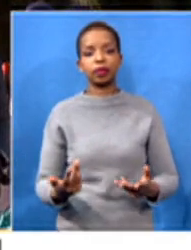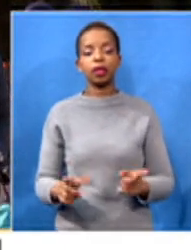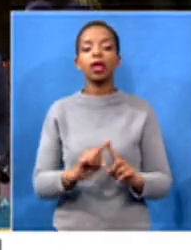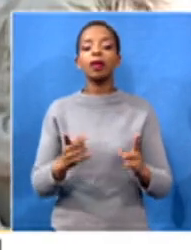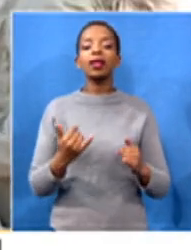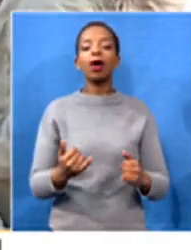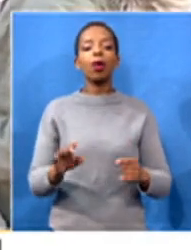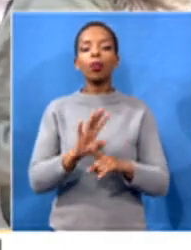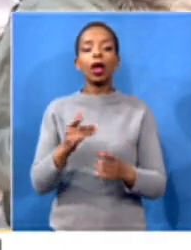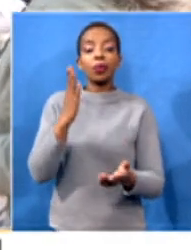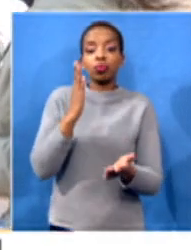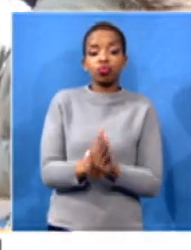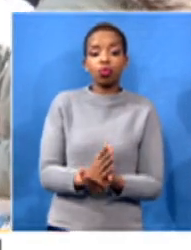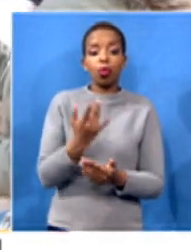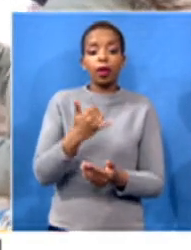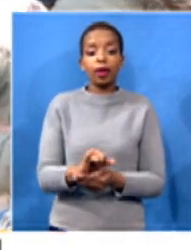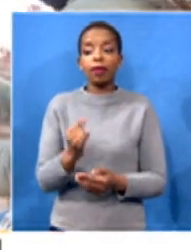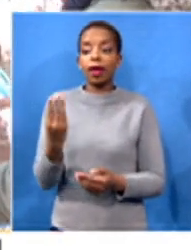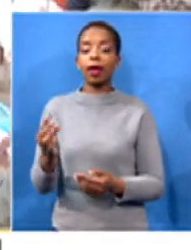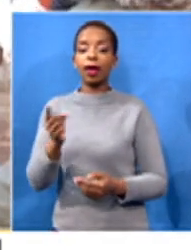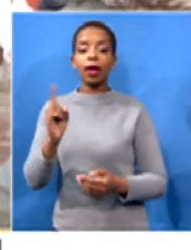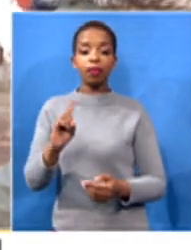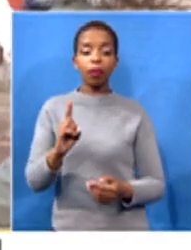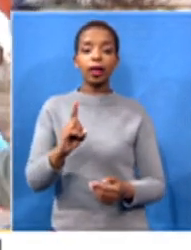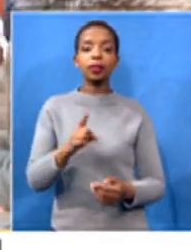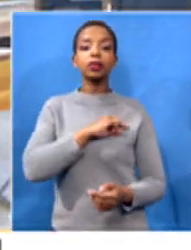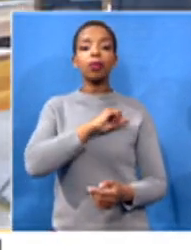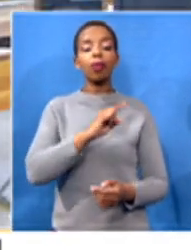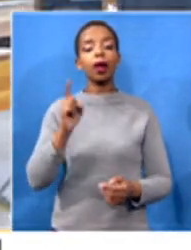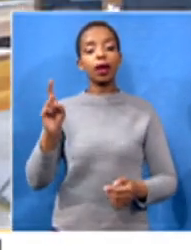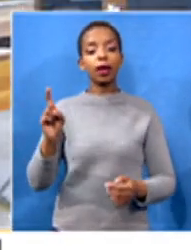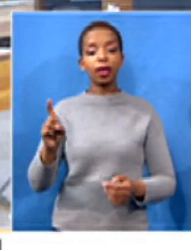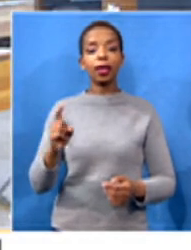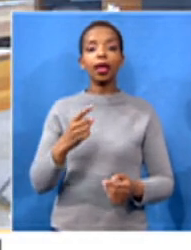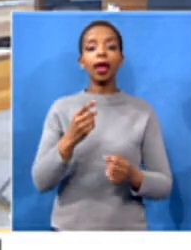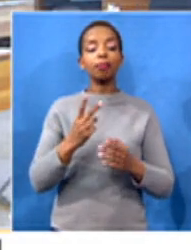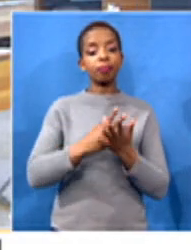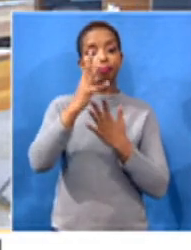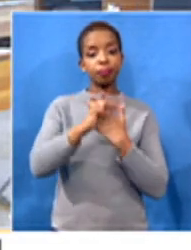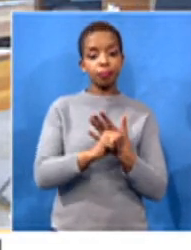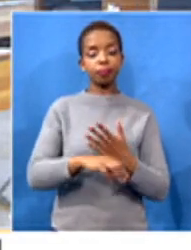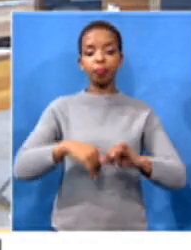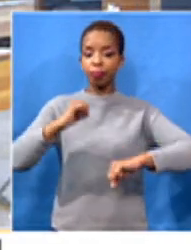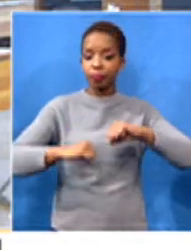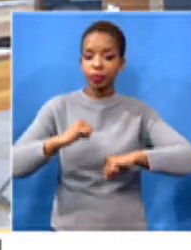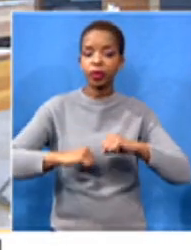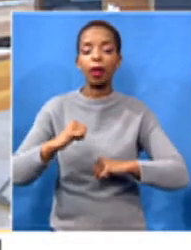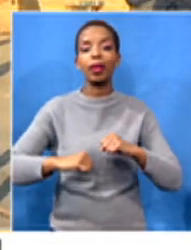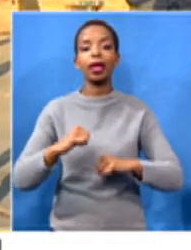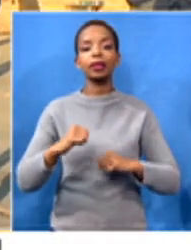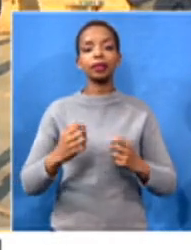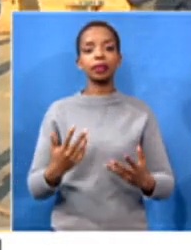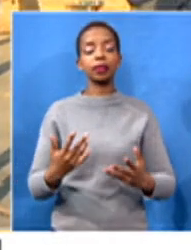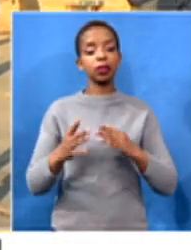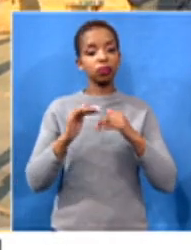that happened necessarily. To the professor's point about curriculum and stability, the people I work with,